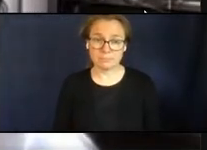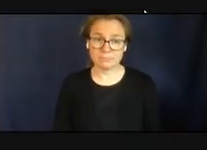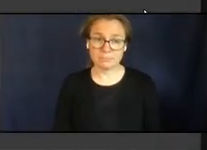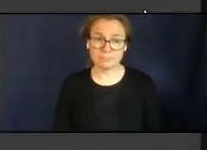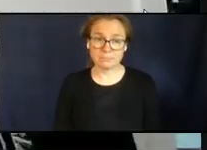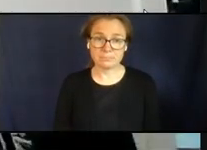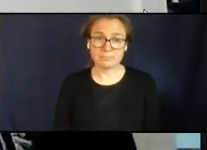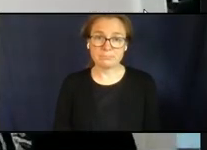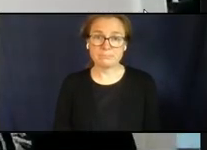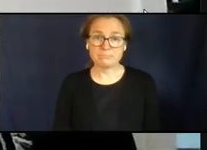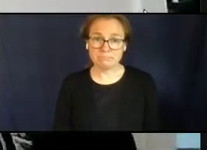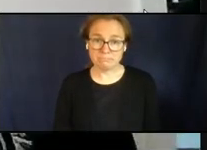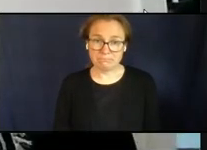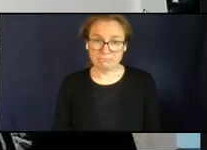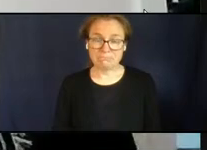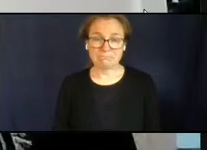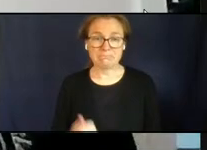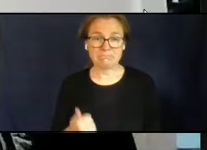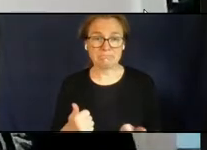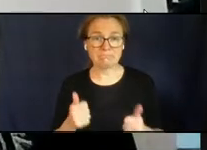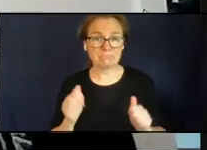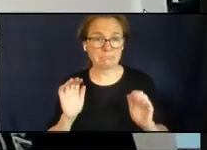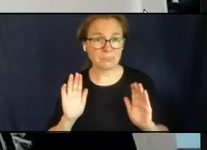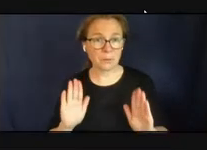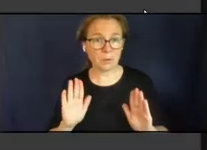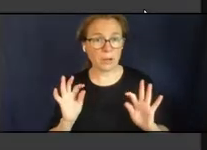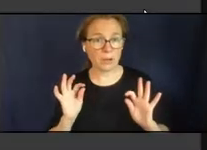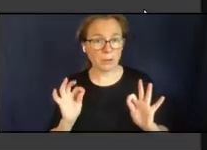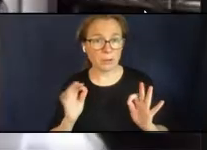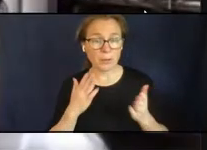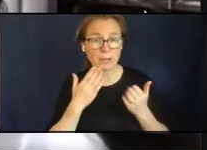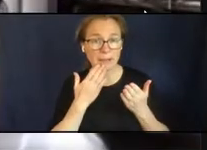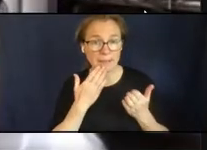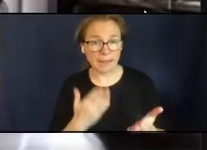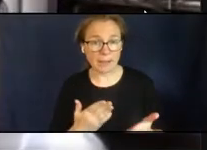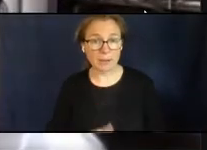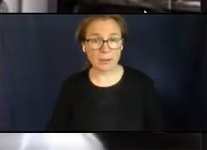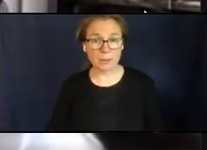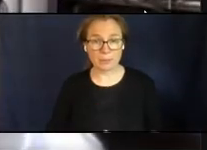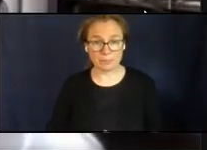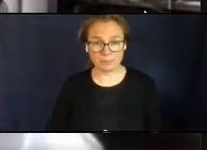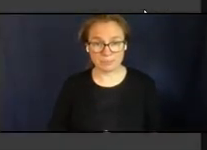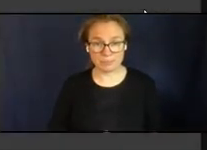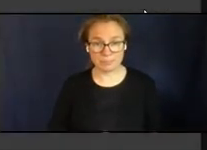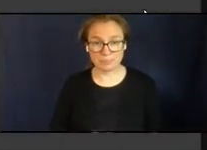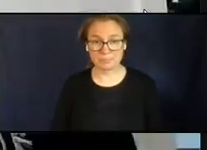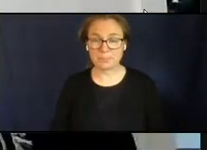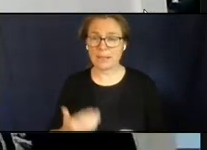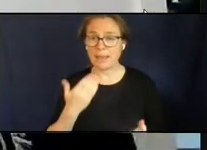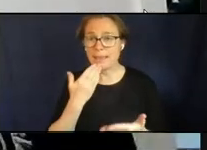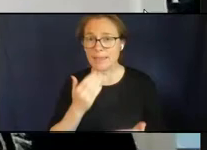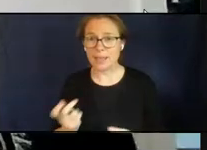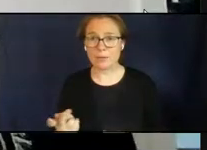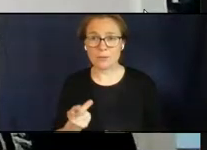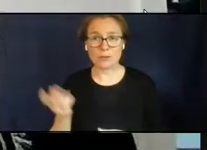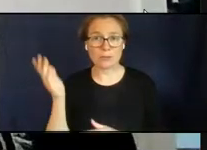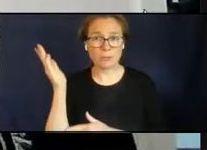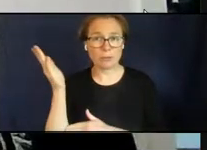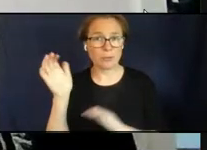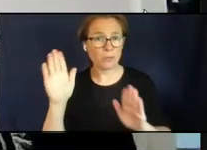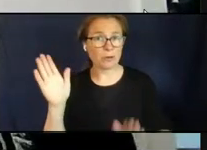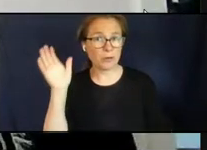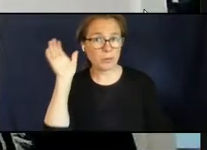Great, sounds good. Well, thank you, Dr. Begwell-Sachs and Dr. Reifenstein, for your presentation. Great to hear the activities going